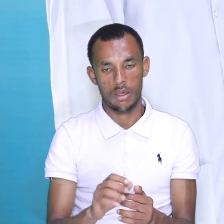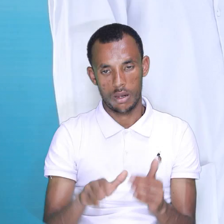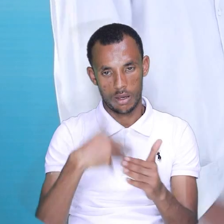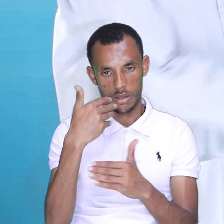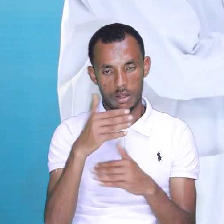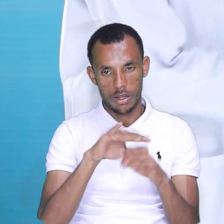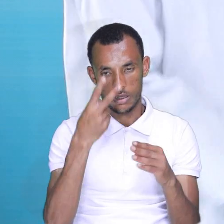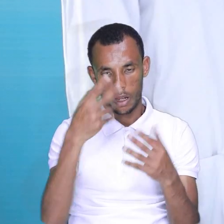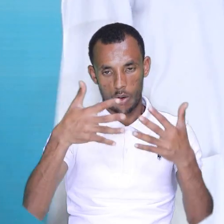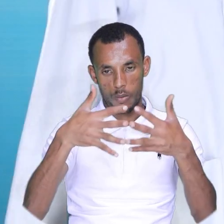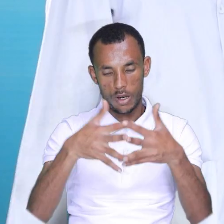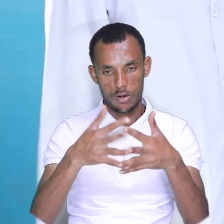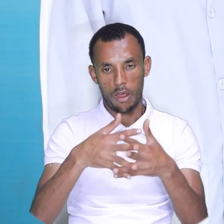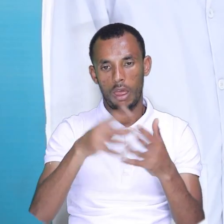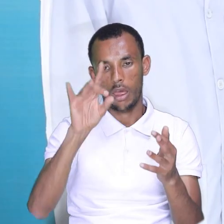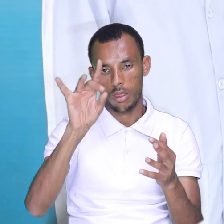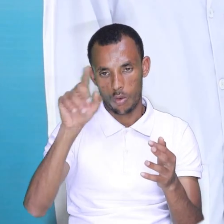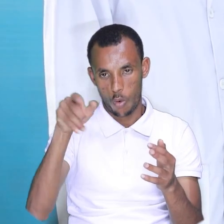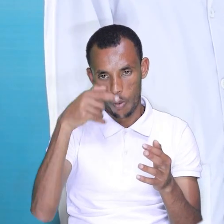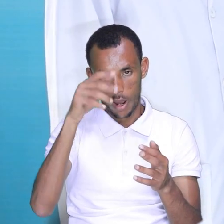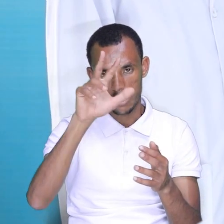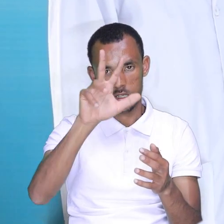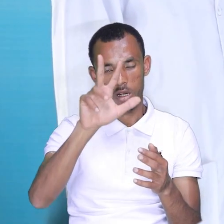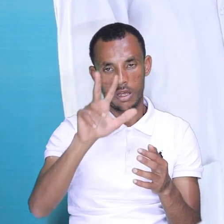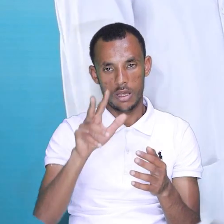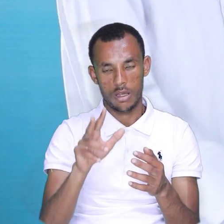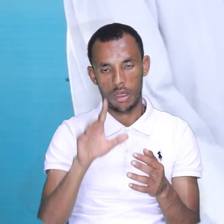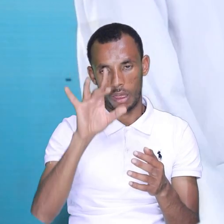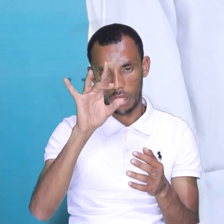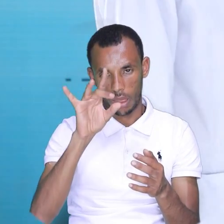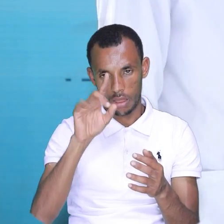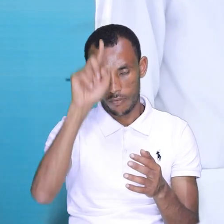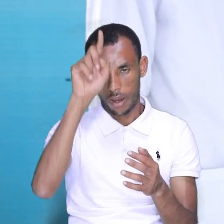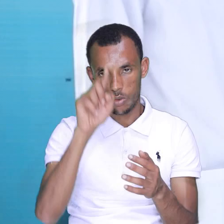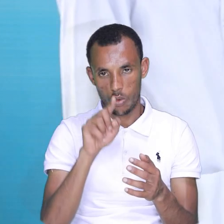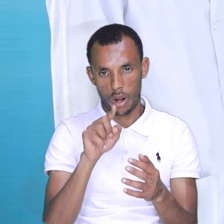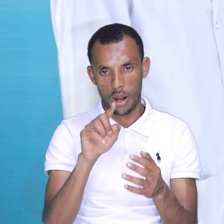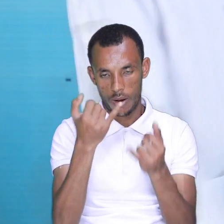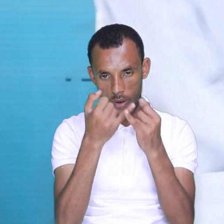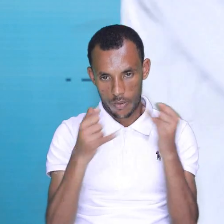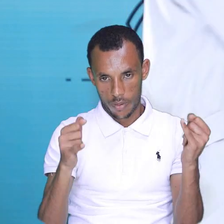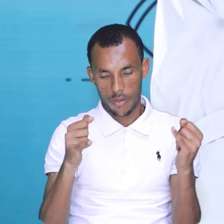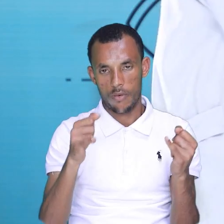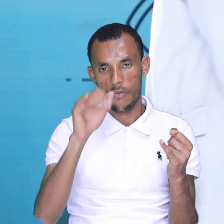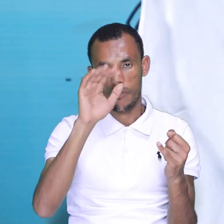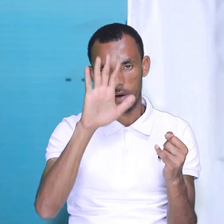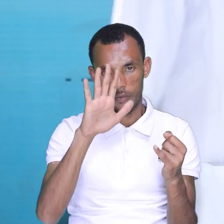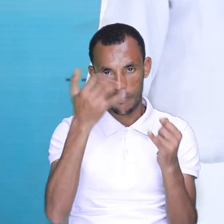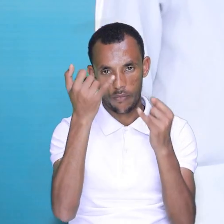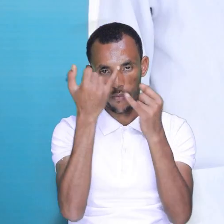Next one, combination of 8,3. 8 factorial divided by 5